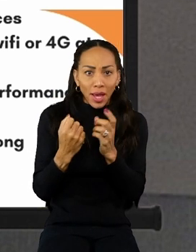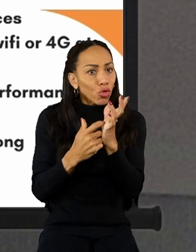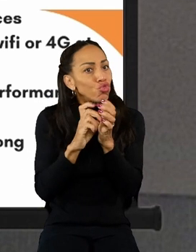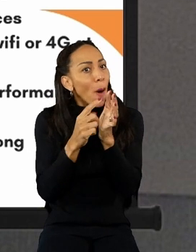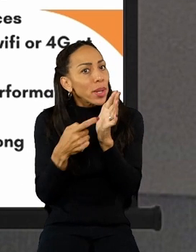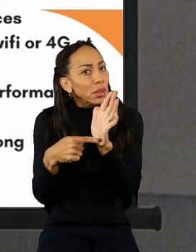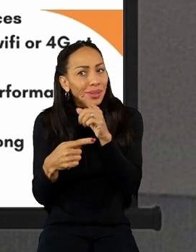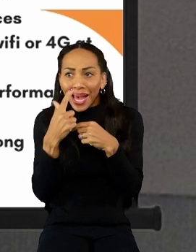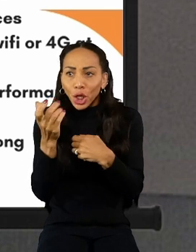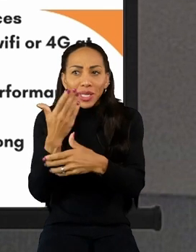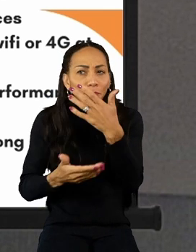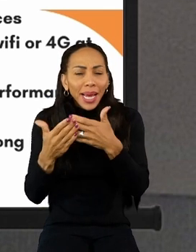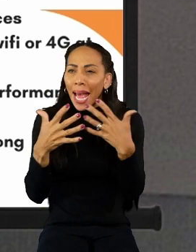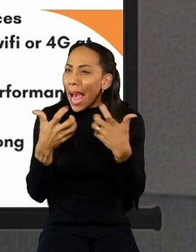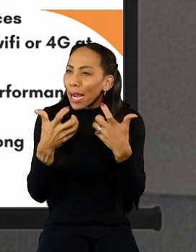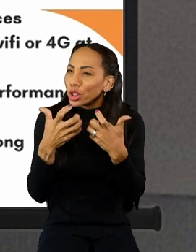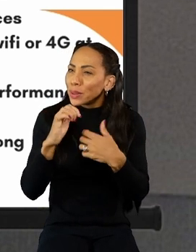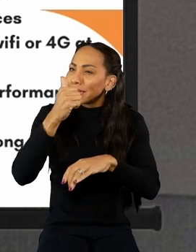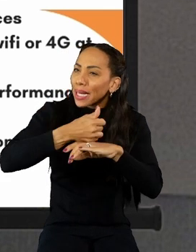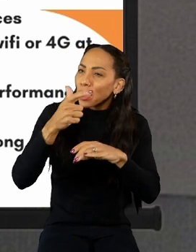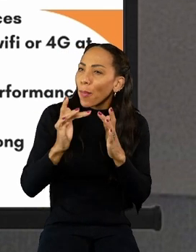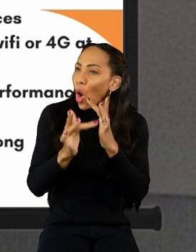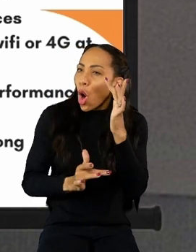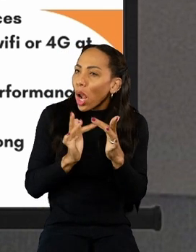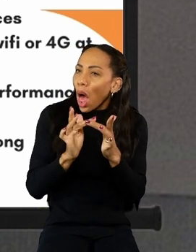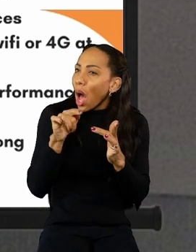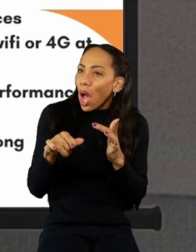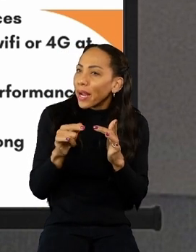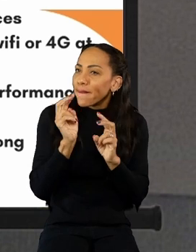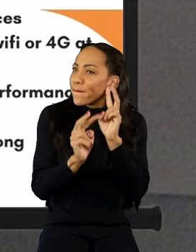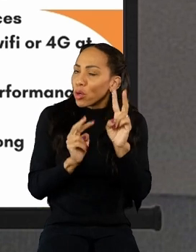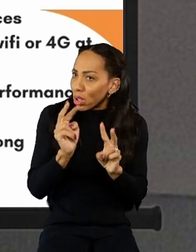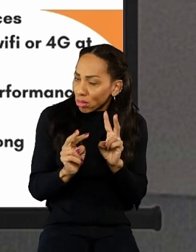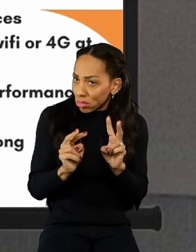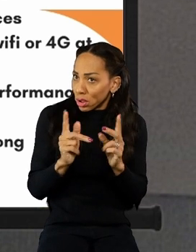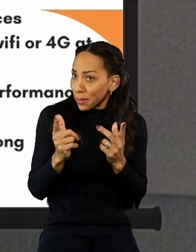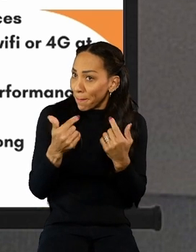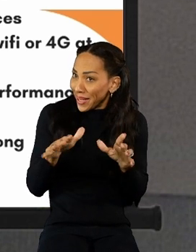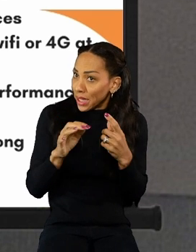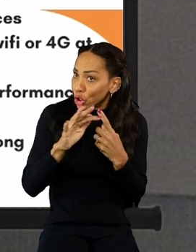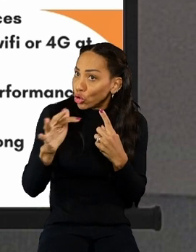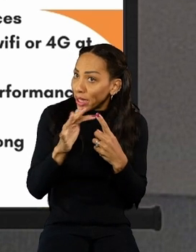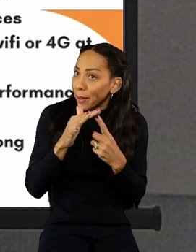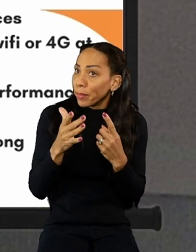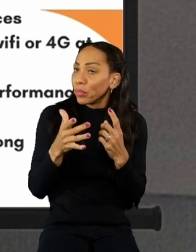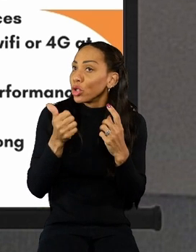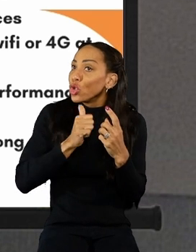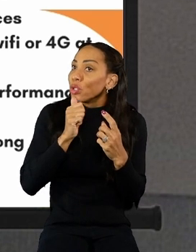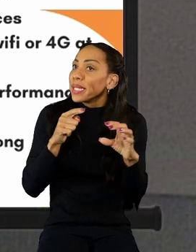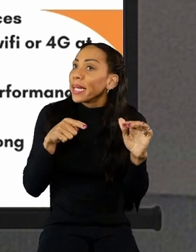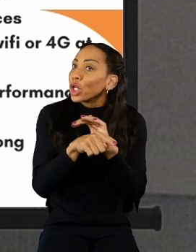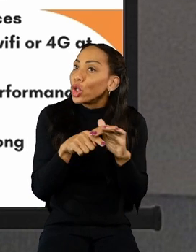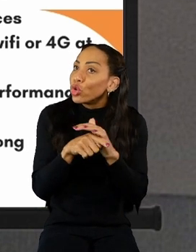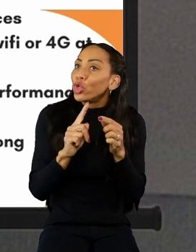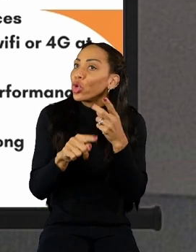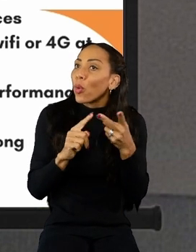don't know how we did that. Robert might be able to jump in and tell me how we did that online viewing, because I'm not sure what platform,